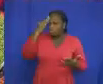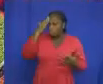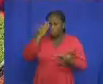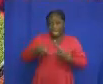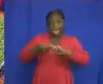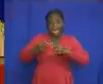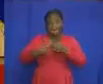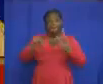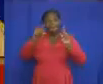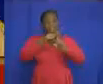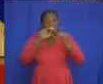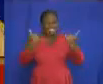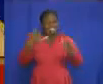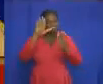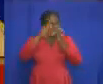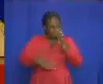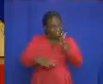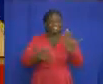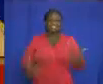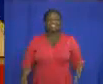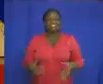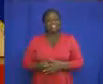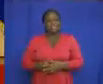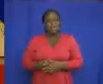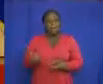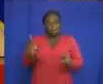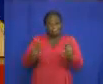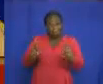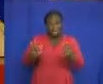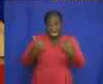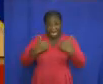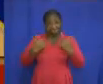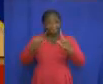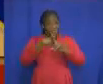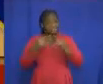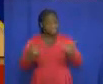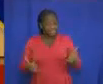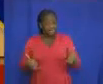active cases, i.e. persons who currently have the virus, from